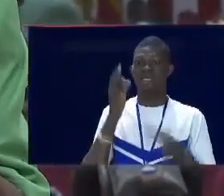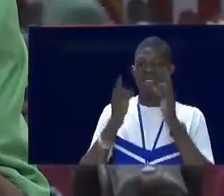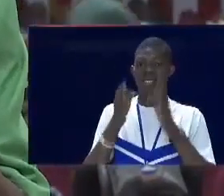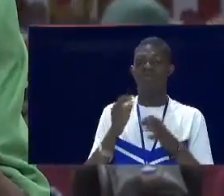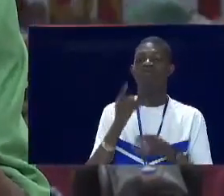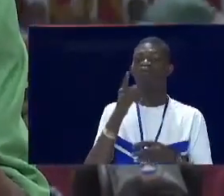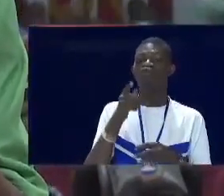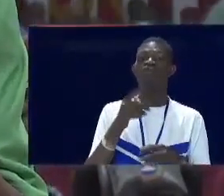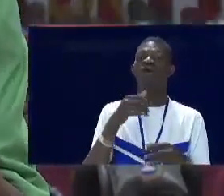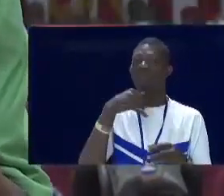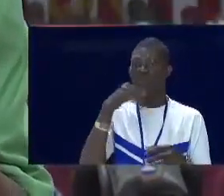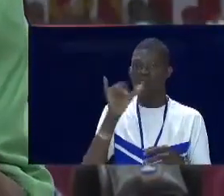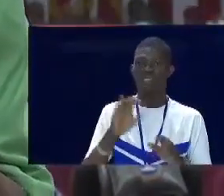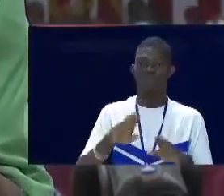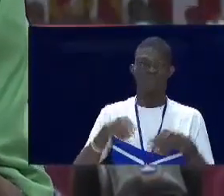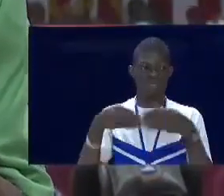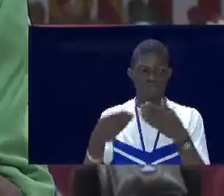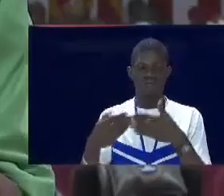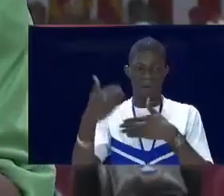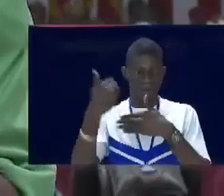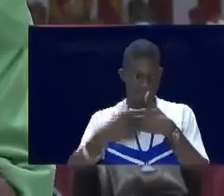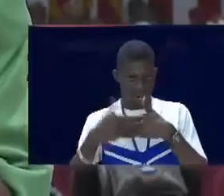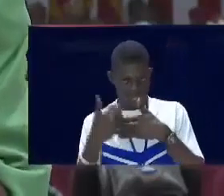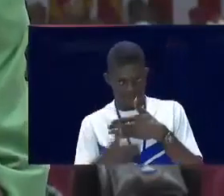been served bread,